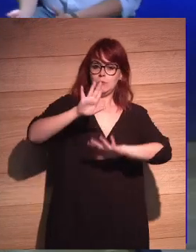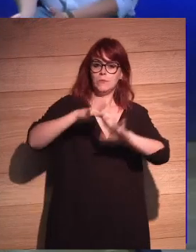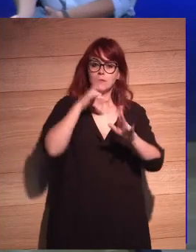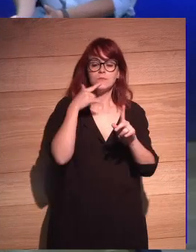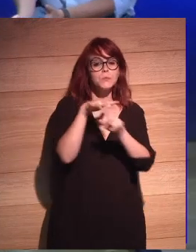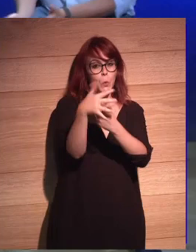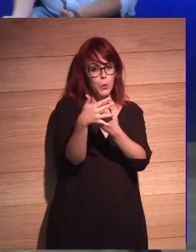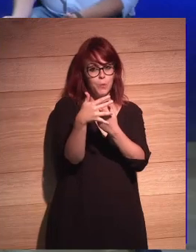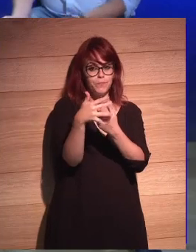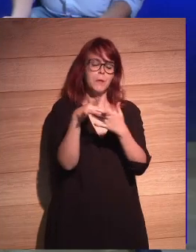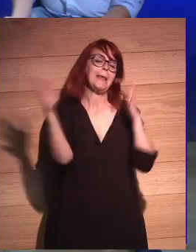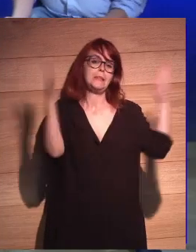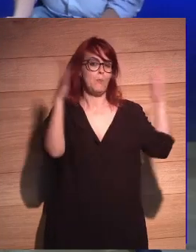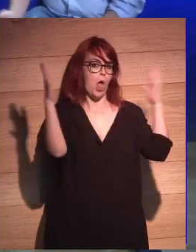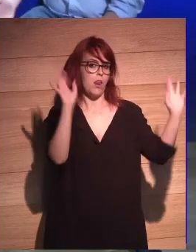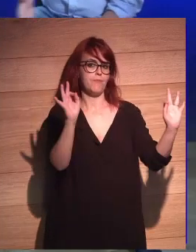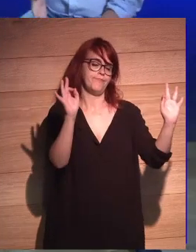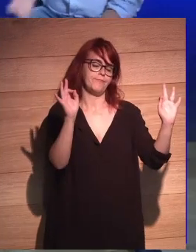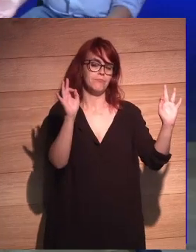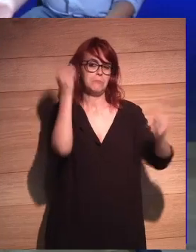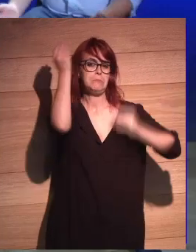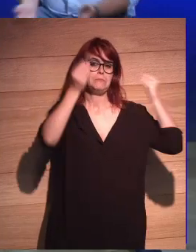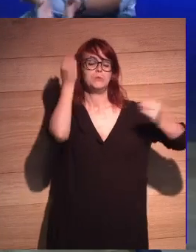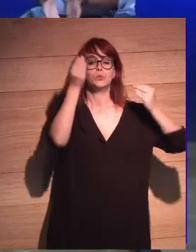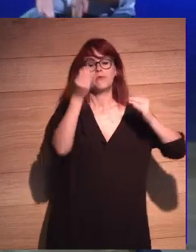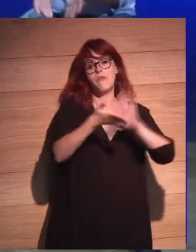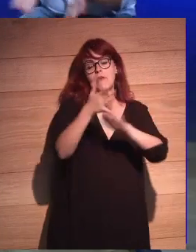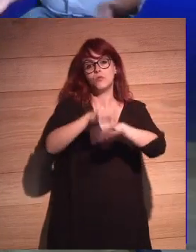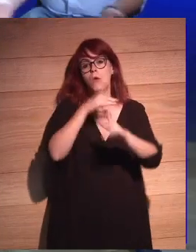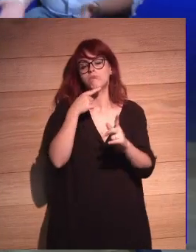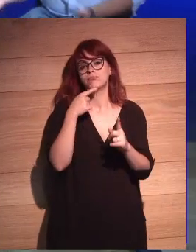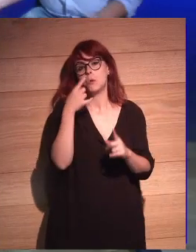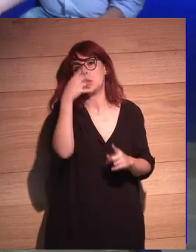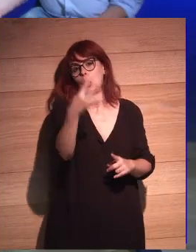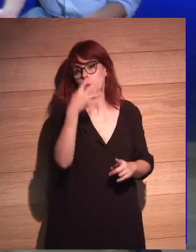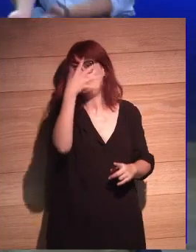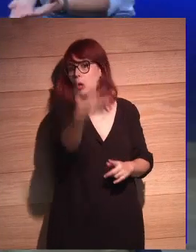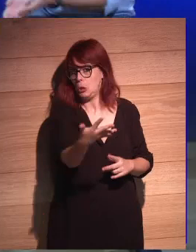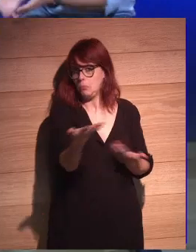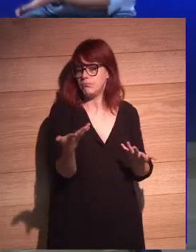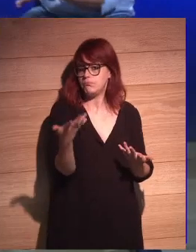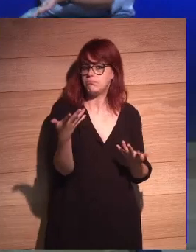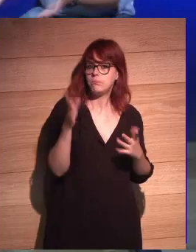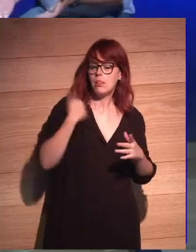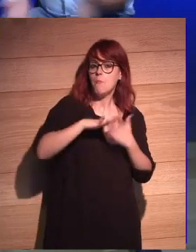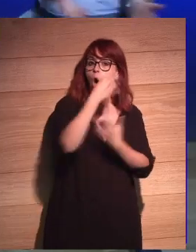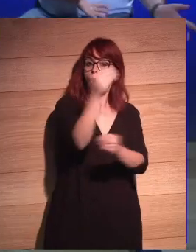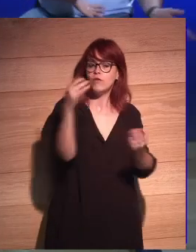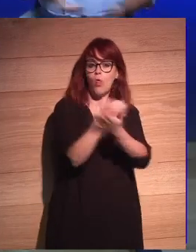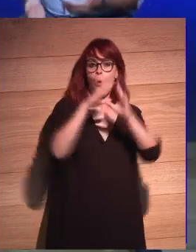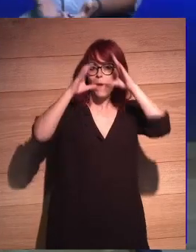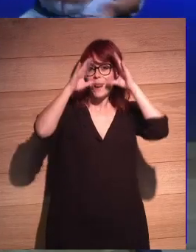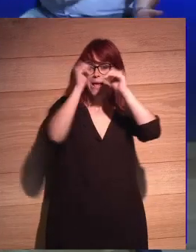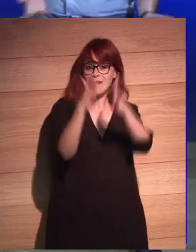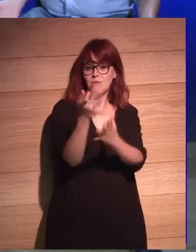to pay attention to what you're showing. But this is a temporary effect. This is something that will happen for 4 or 5 years, when